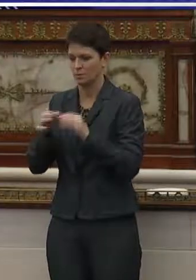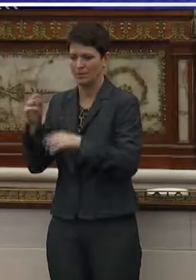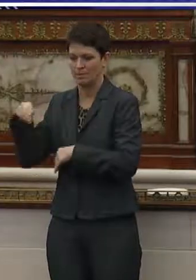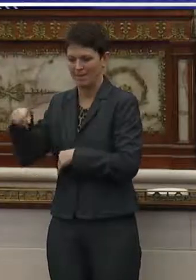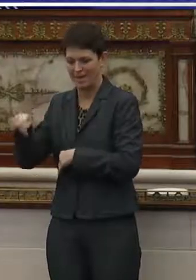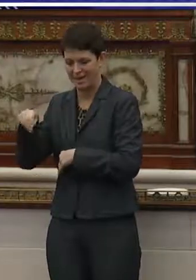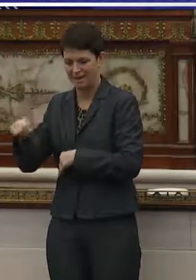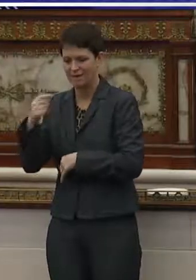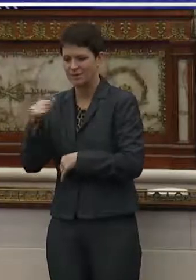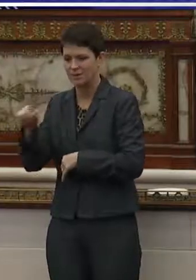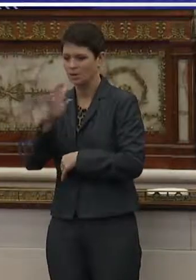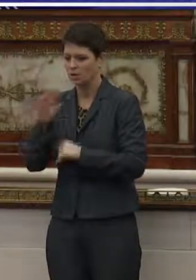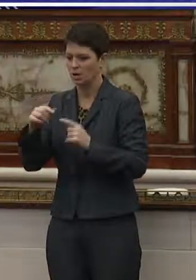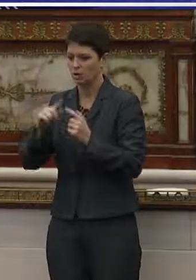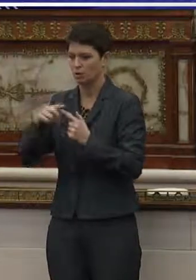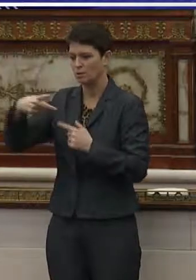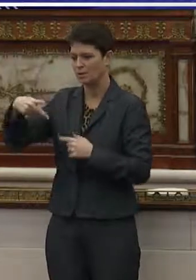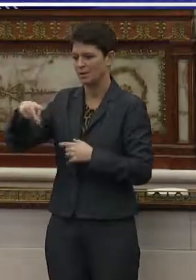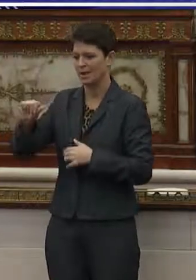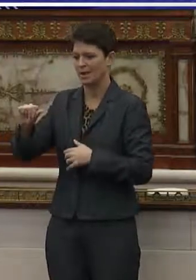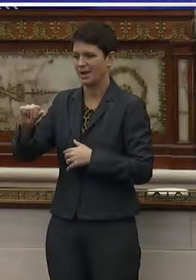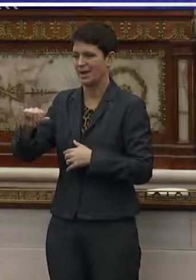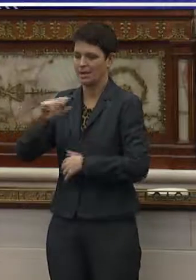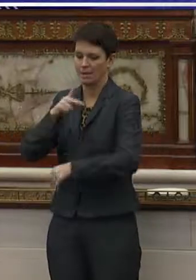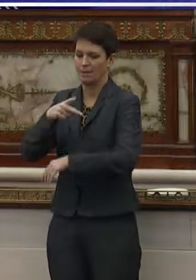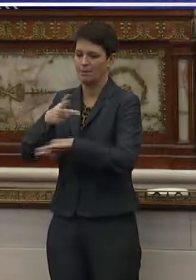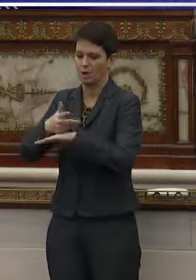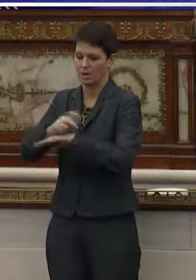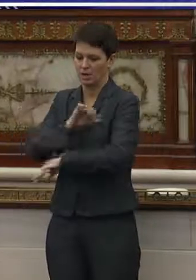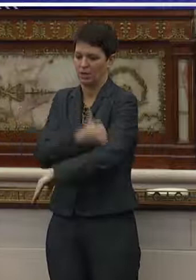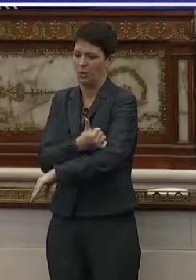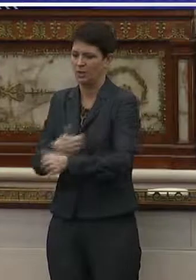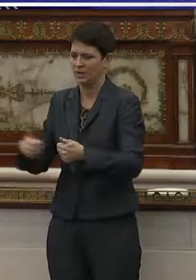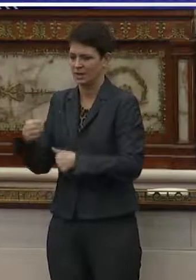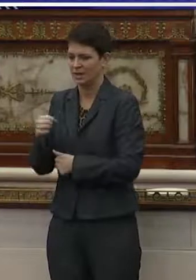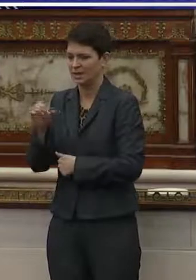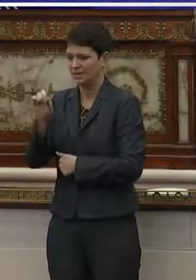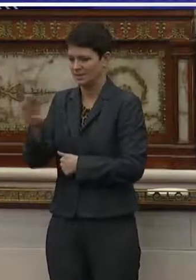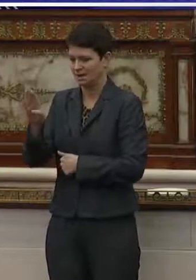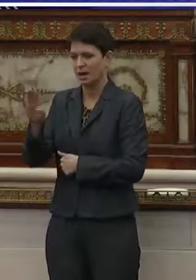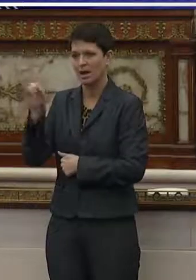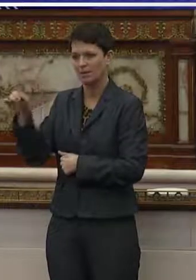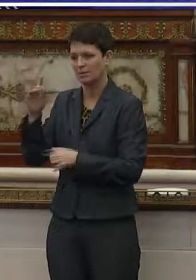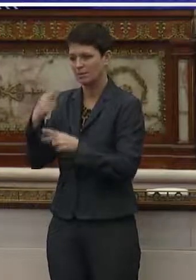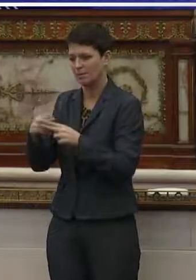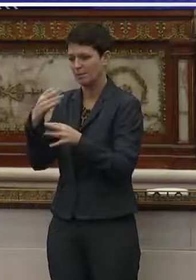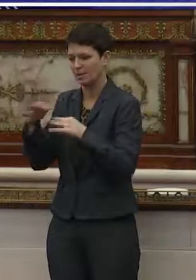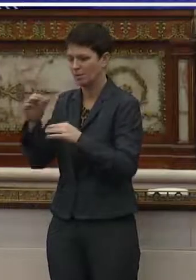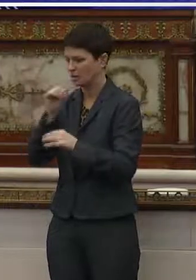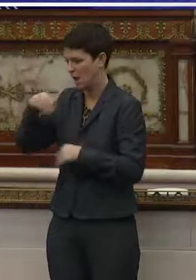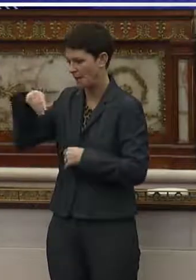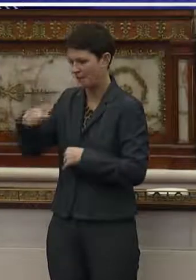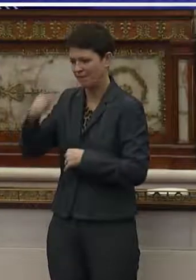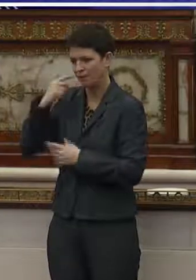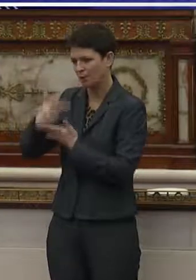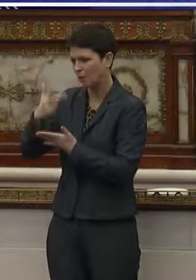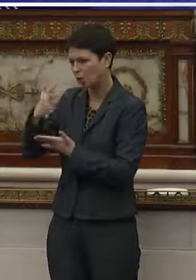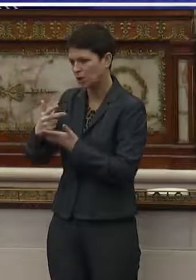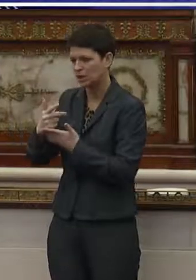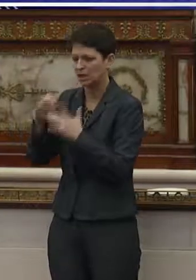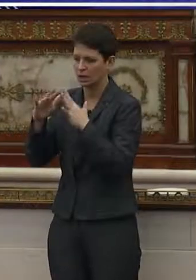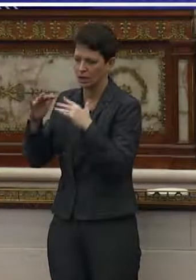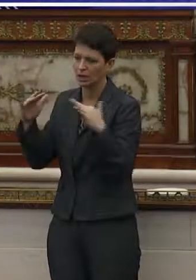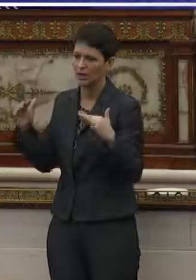if anybody talked to the PPA, the Parking Authority. Councilmember Dom talked about people not paying for parking and things like